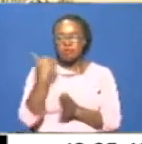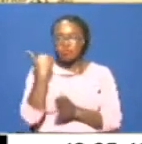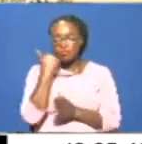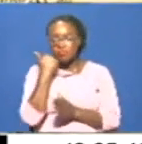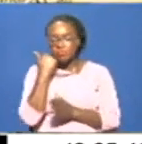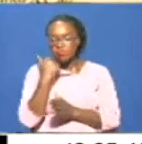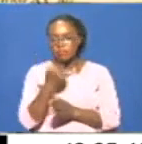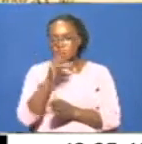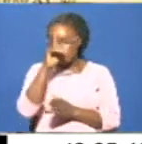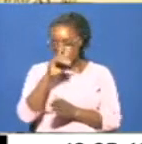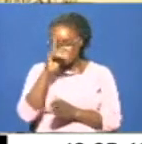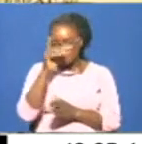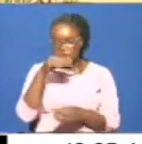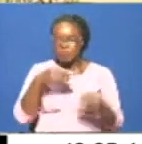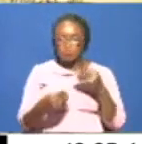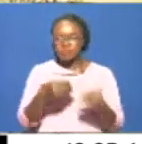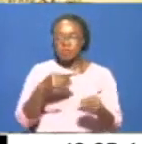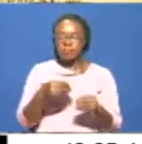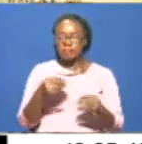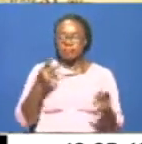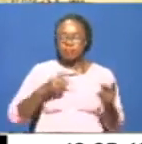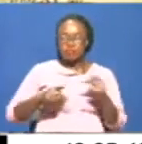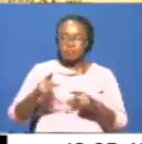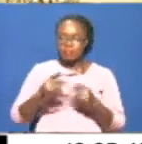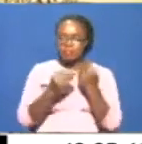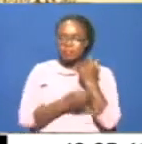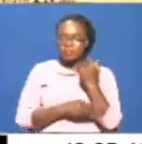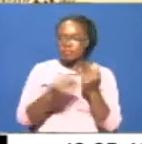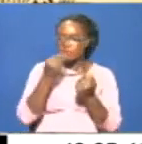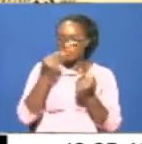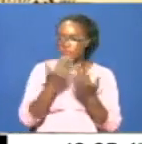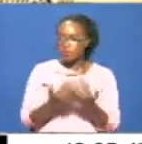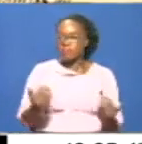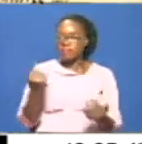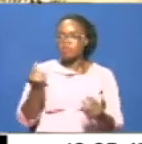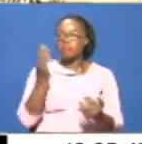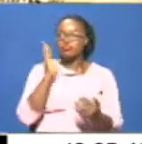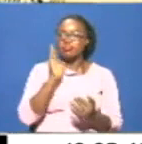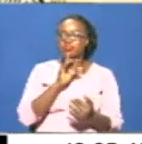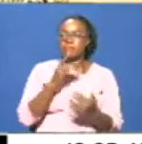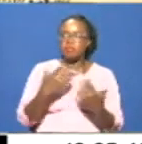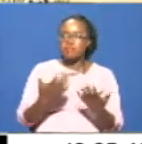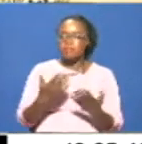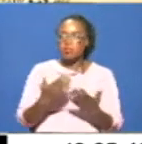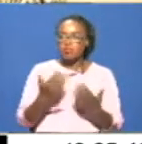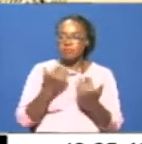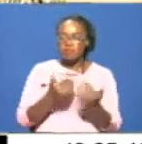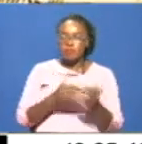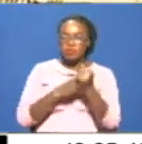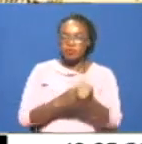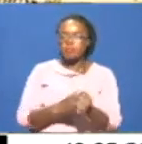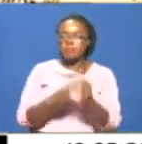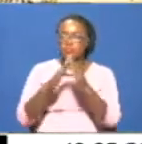severely disabled persons, malnourished children, single parents or child-headed households,